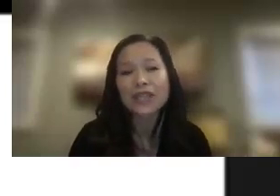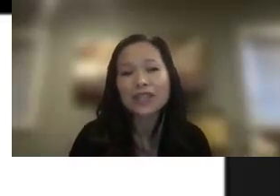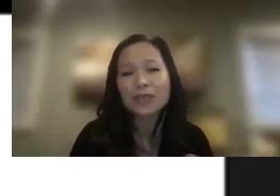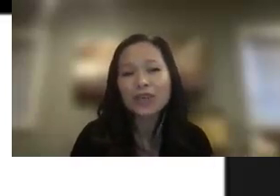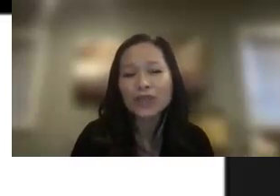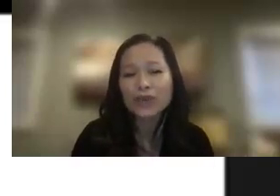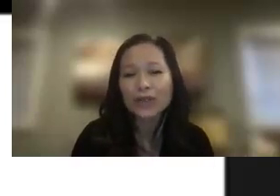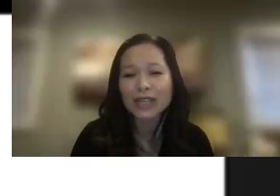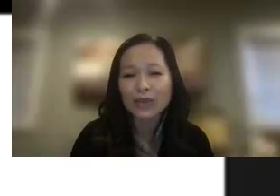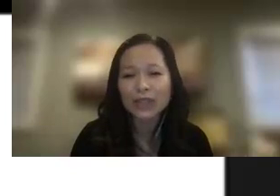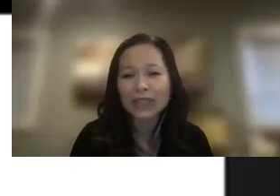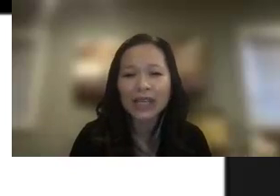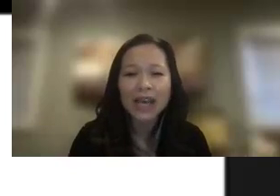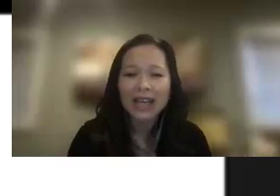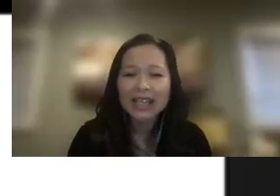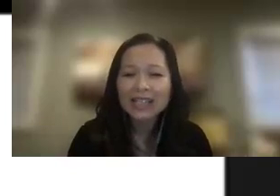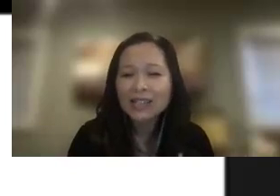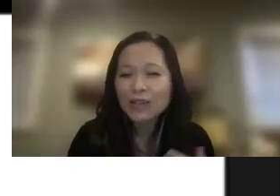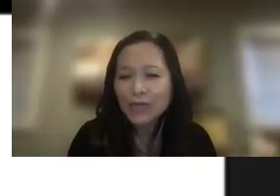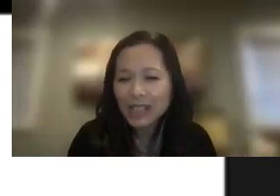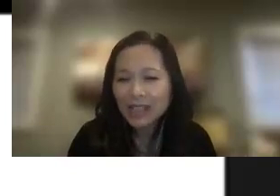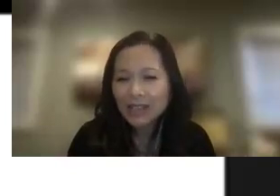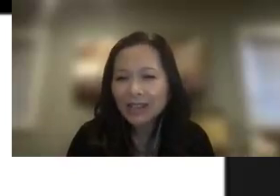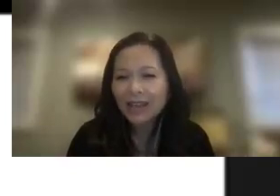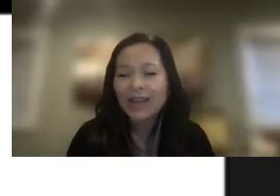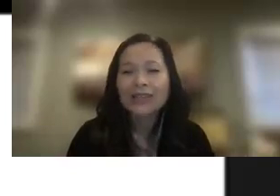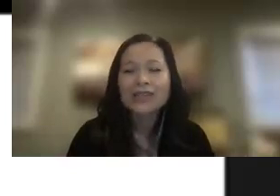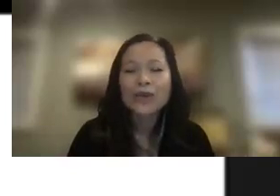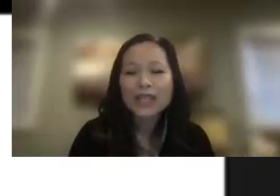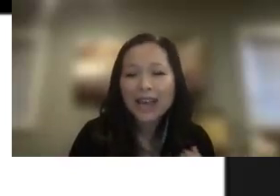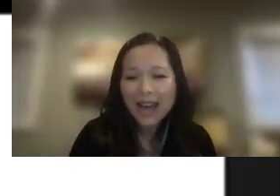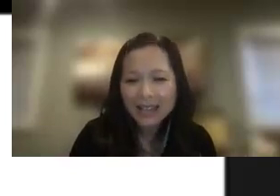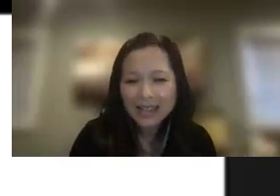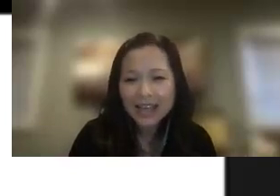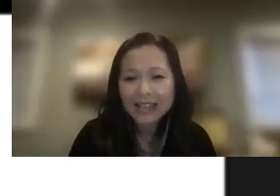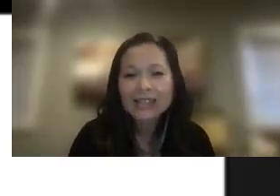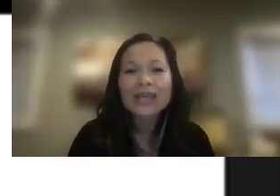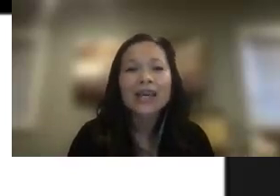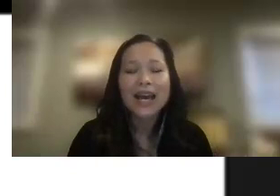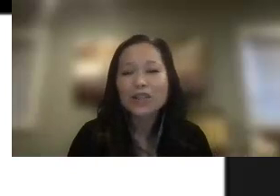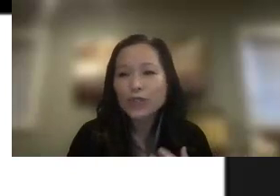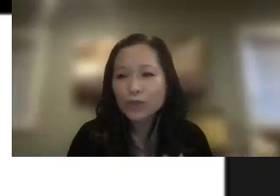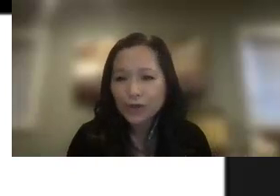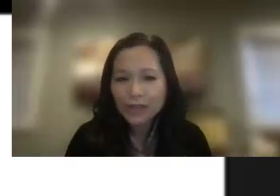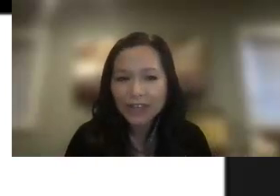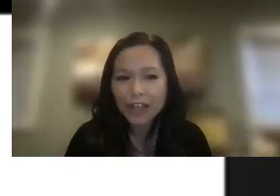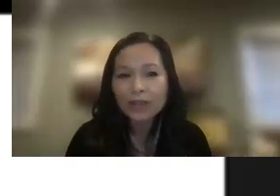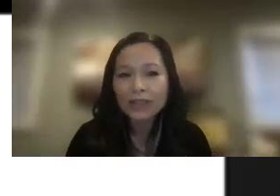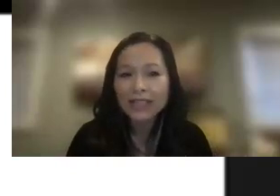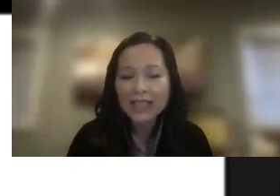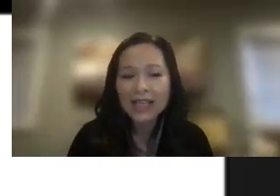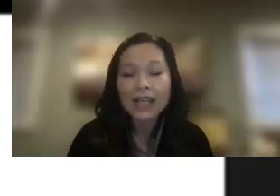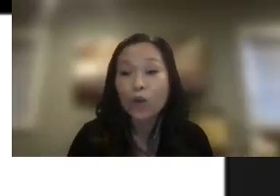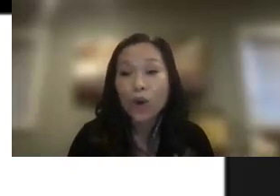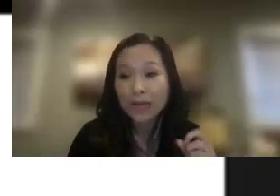that there needs to be a resource that's really easy to read, it's quick to access, has resources